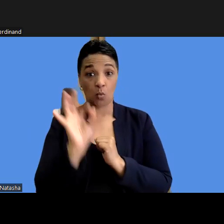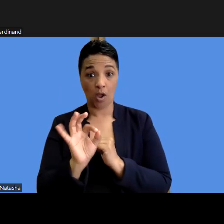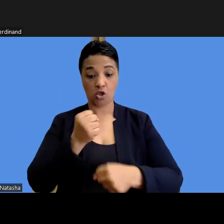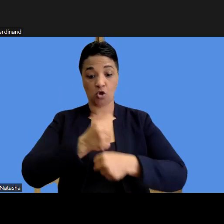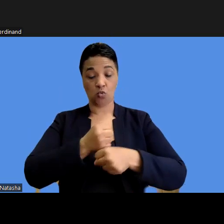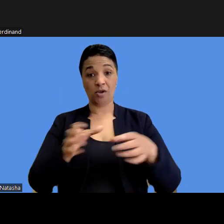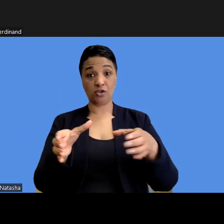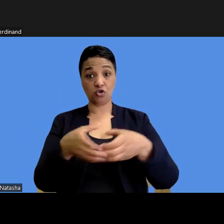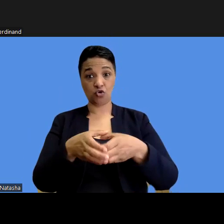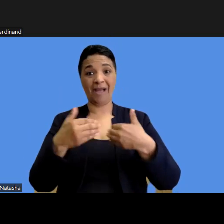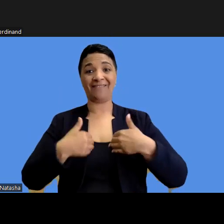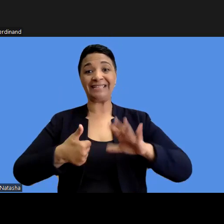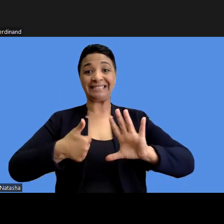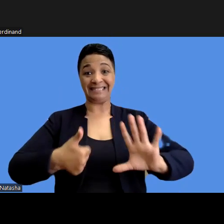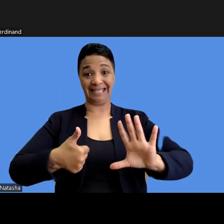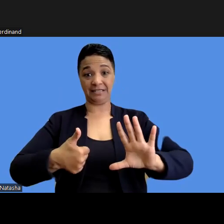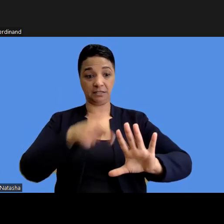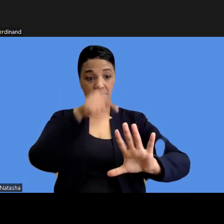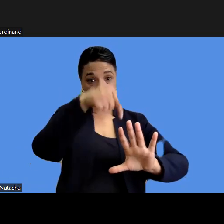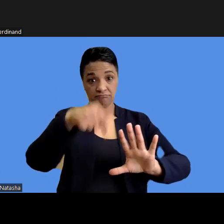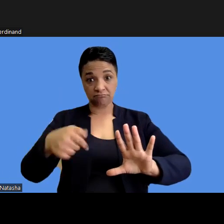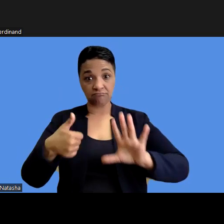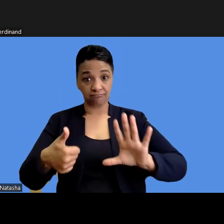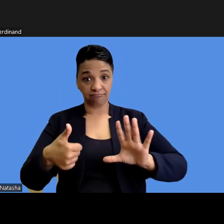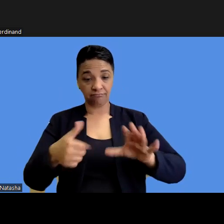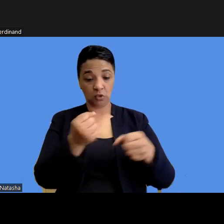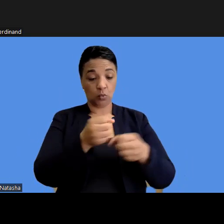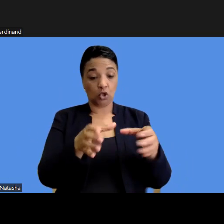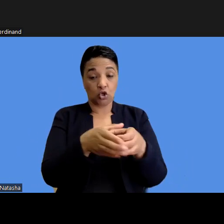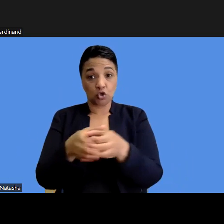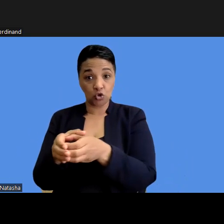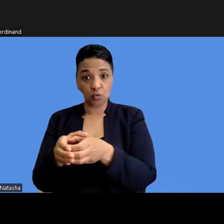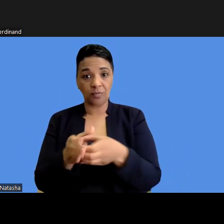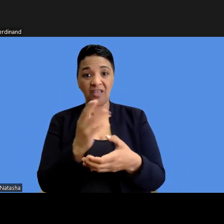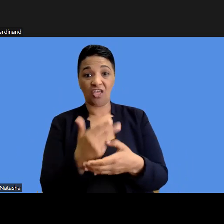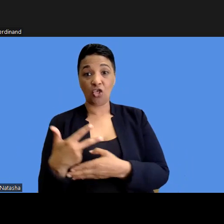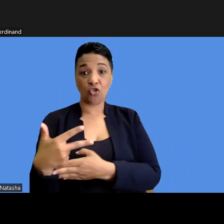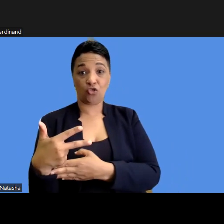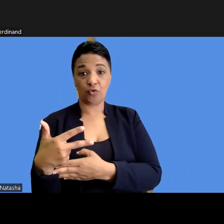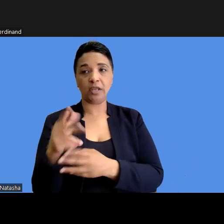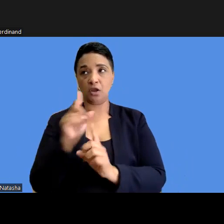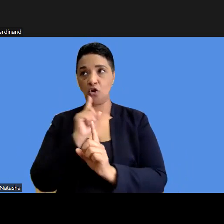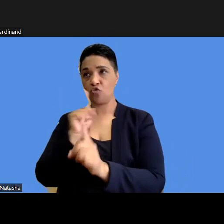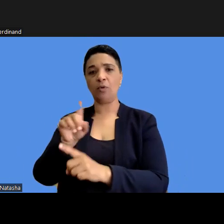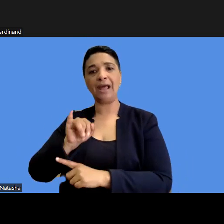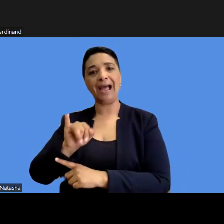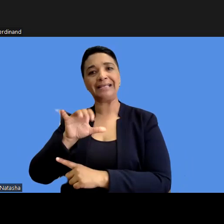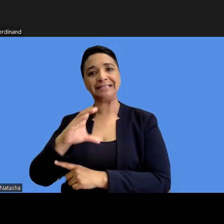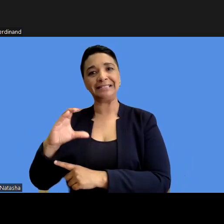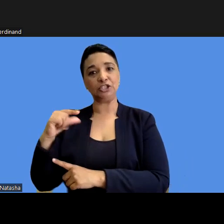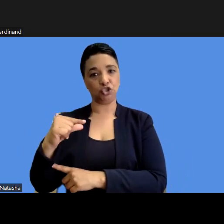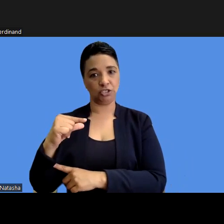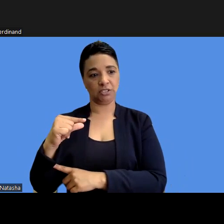or the 6 disability inclusion working groups in the country, half of them reported to the ICCG, and the other